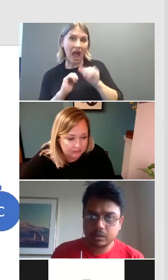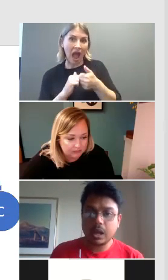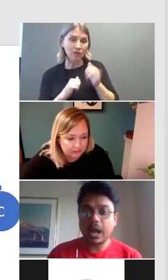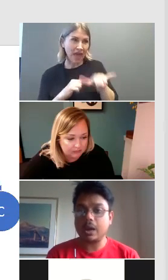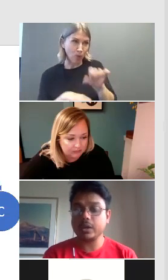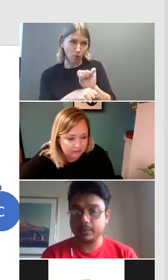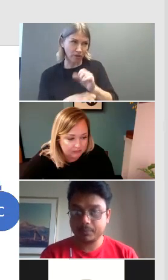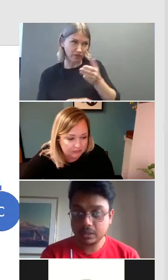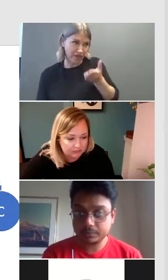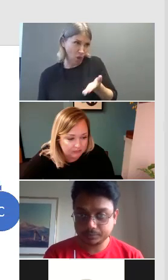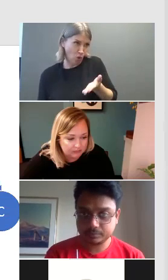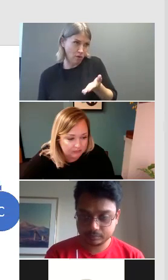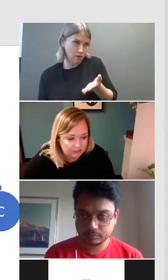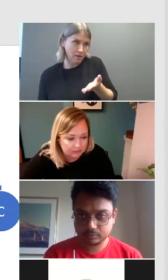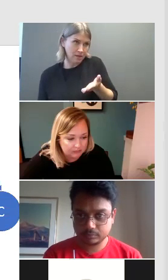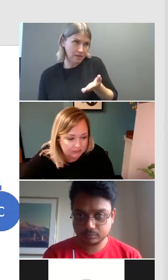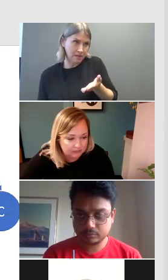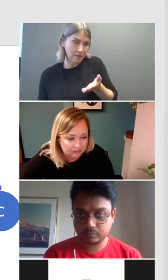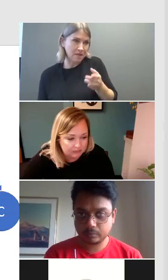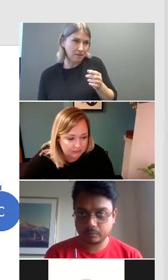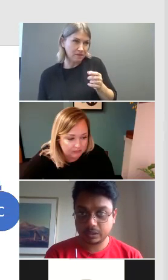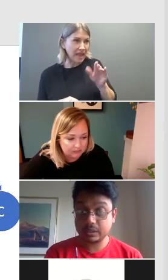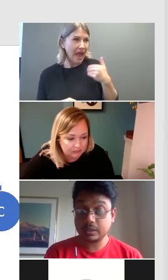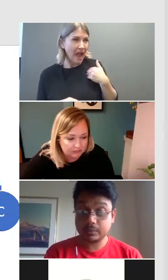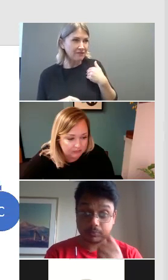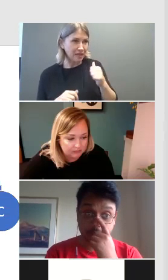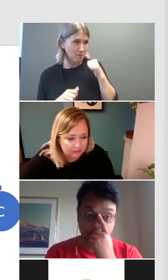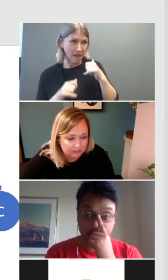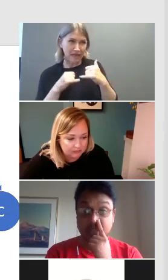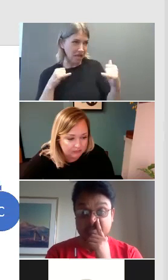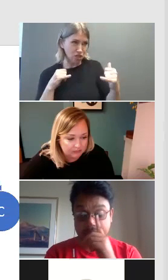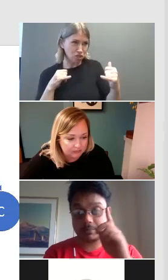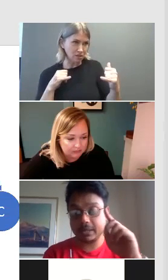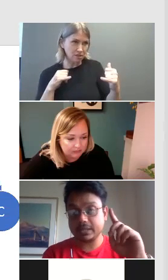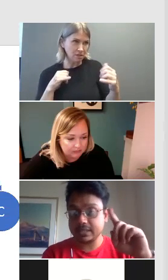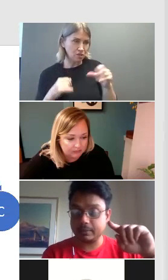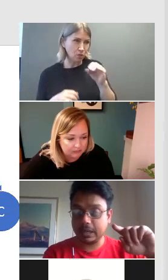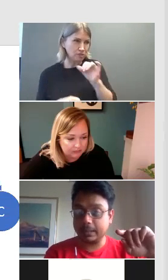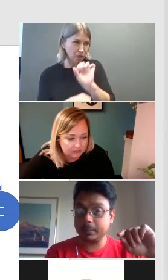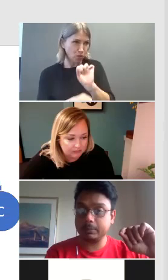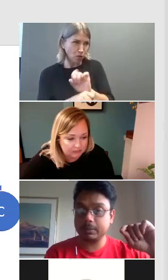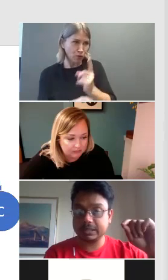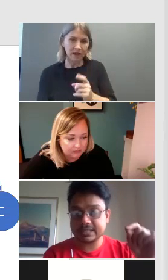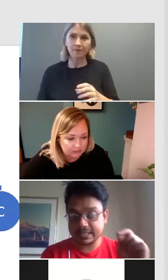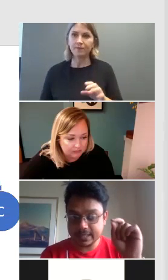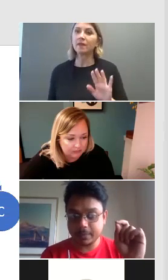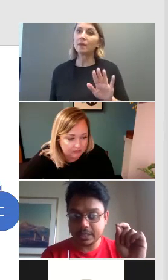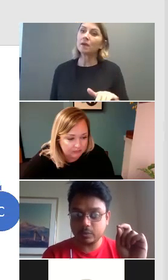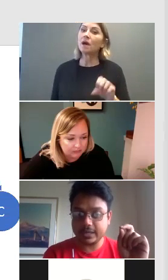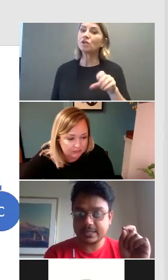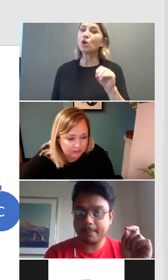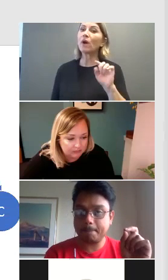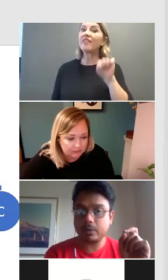here? Since Okay. if we have like a back edge, it would not work with the rule that you just said, right? Yes, but see,